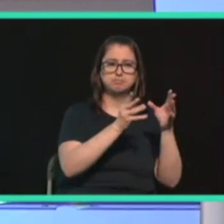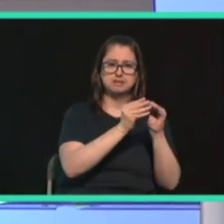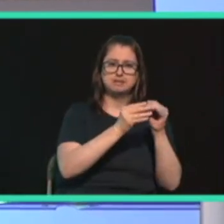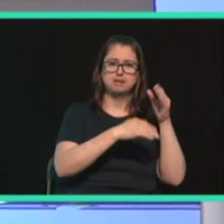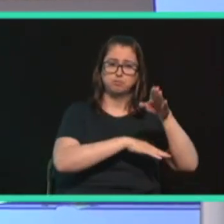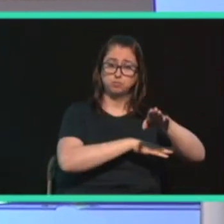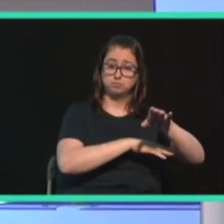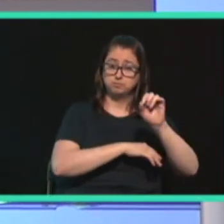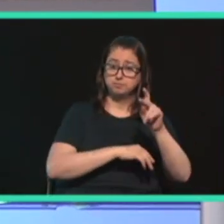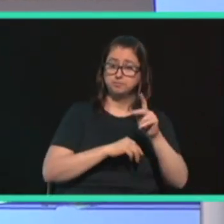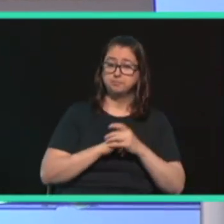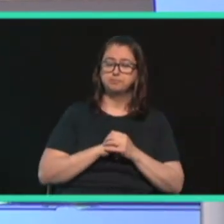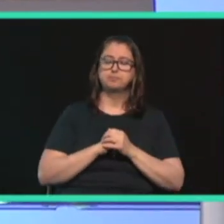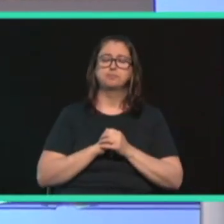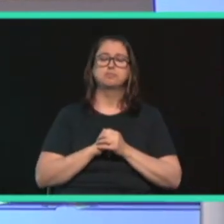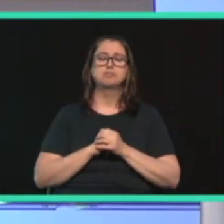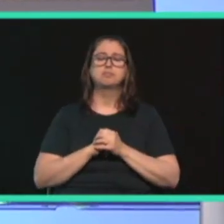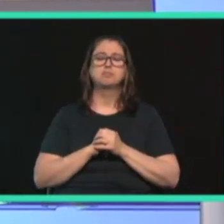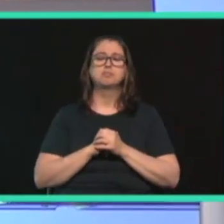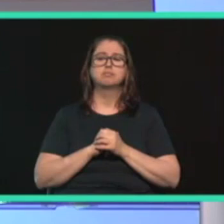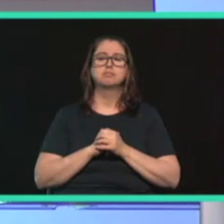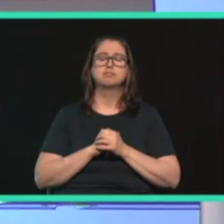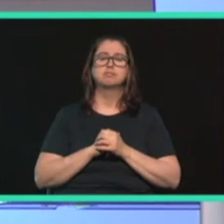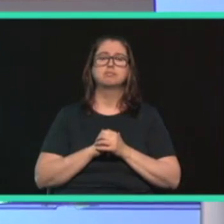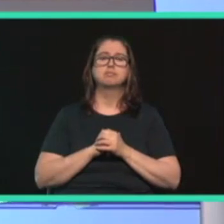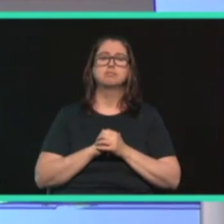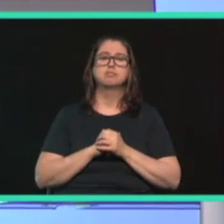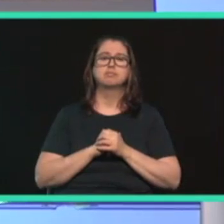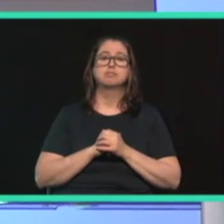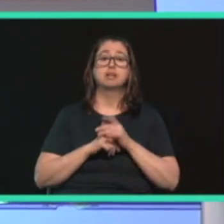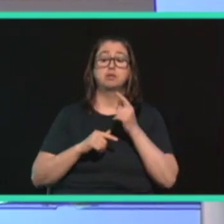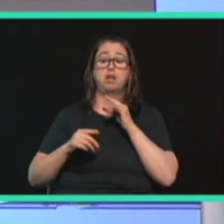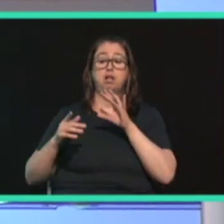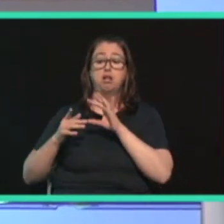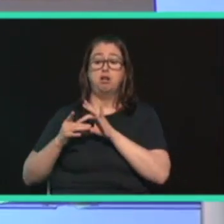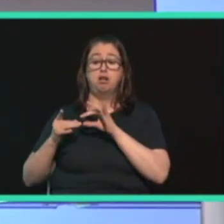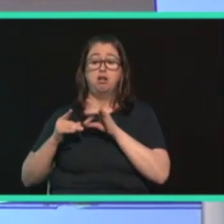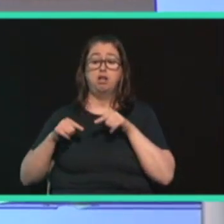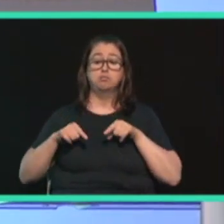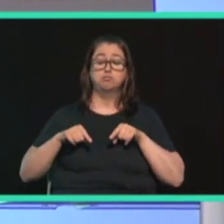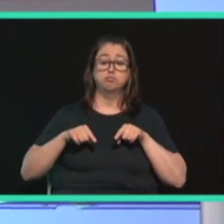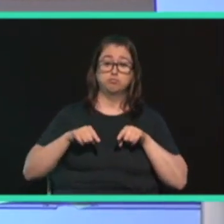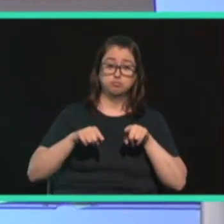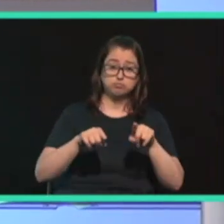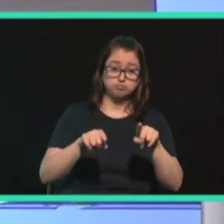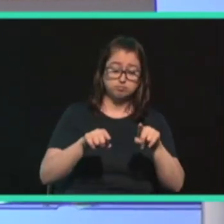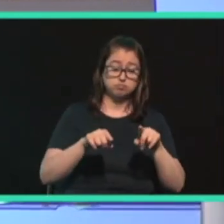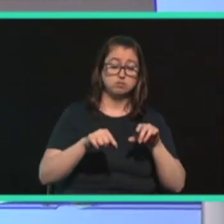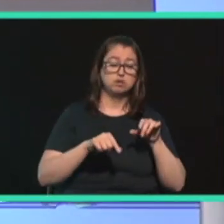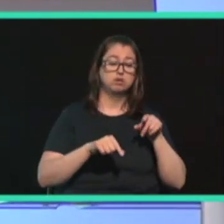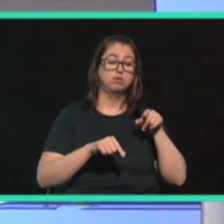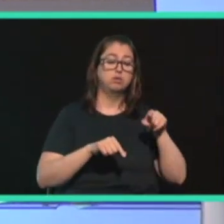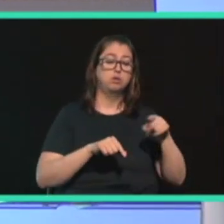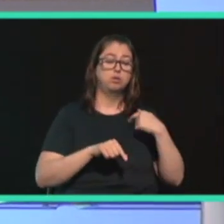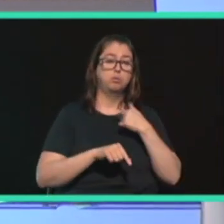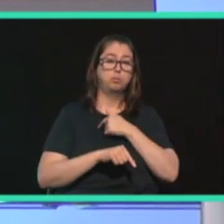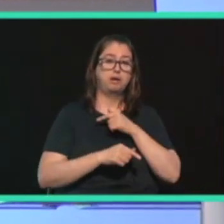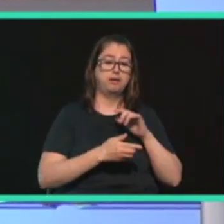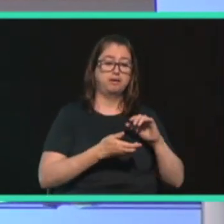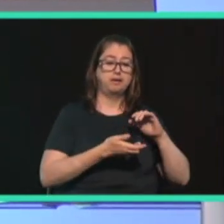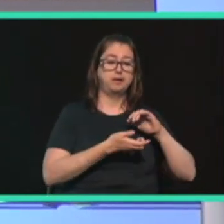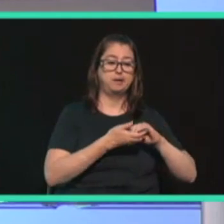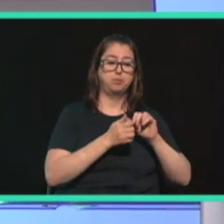afternoon. Okay, in parallel to that, we have also partnered with ADRA